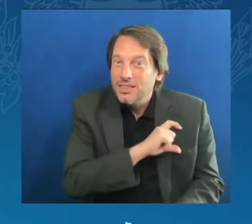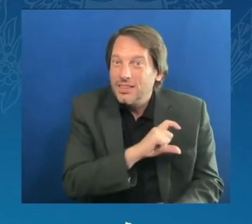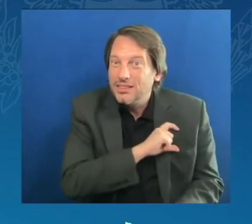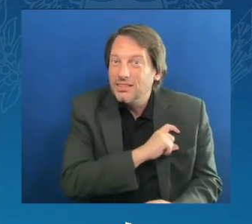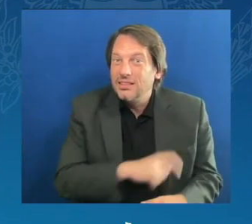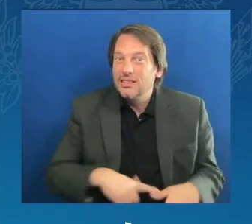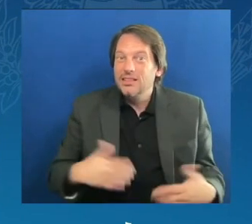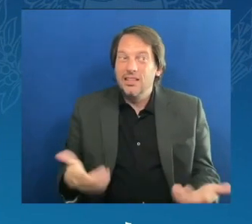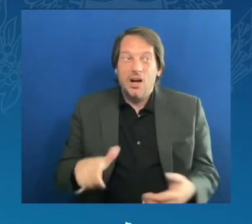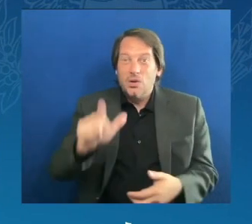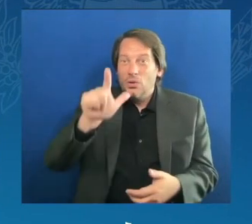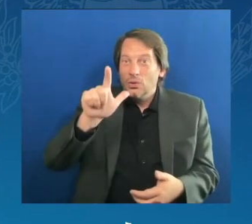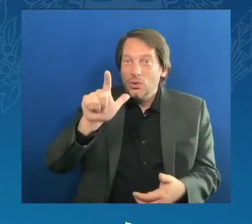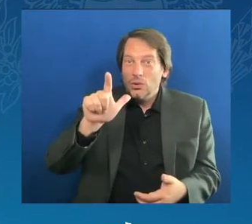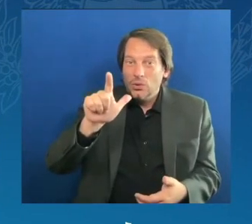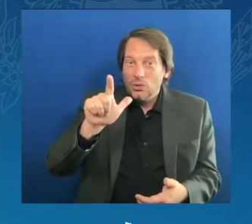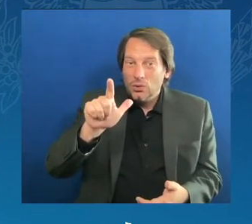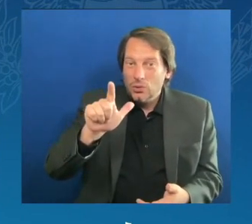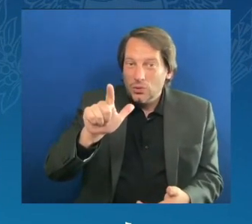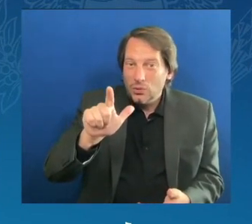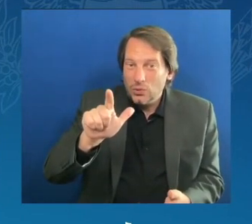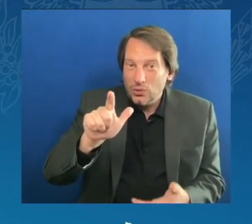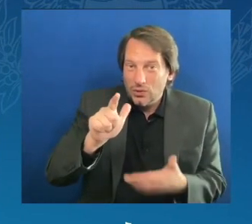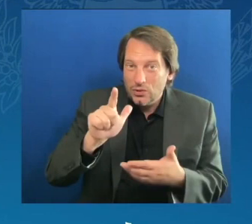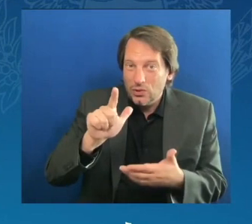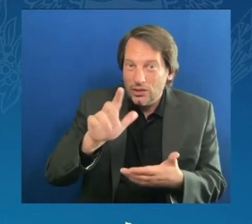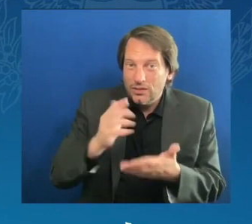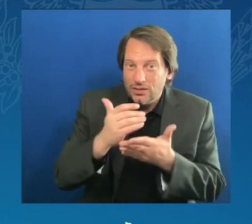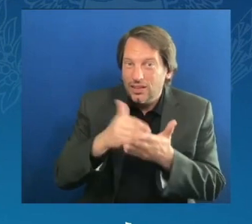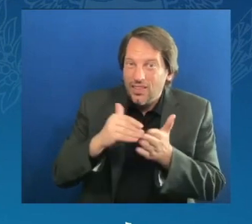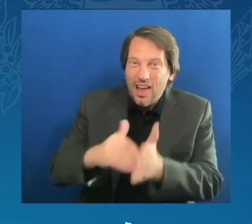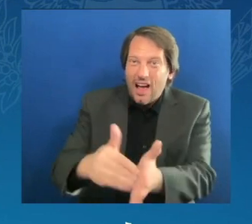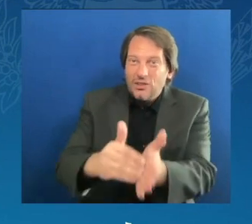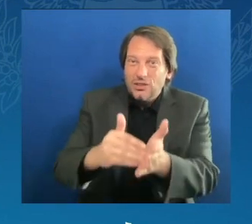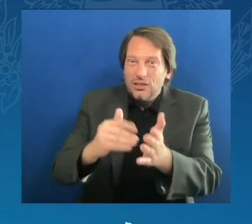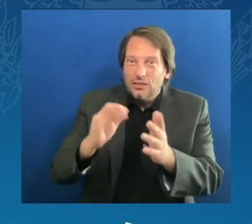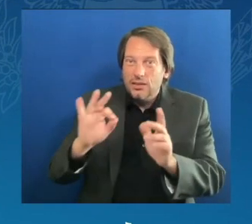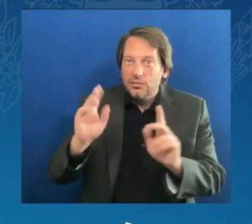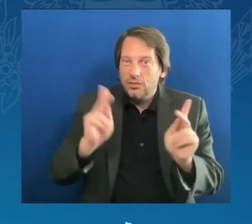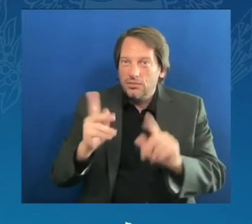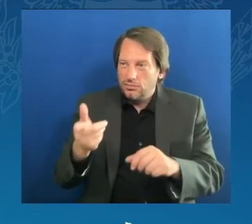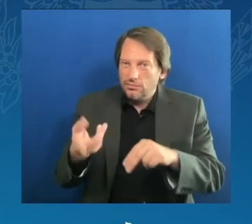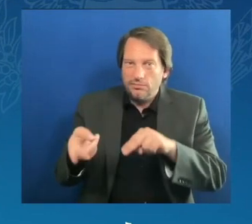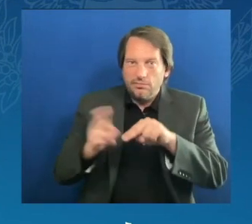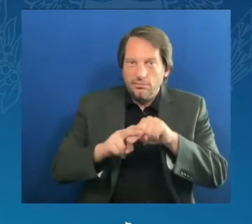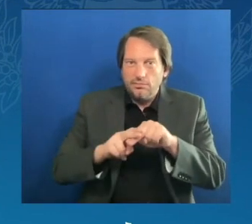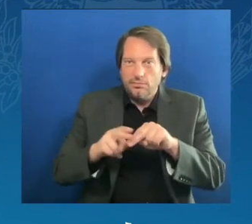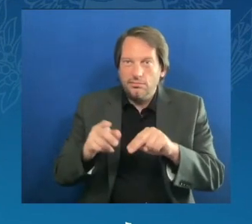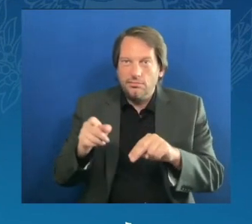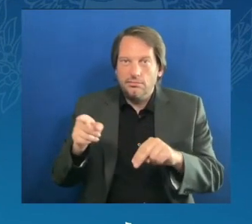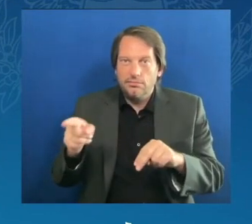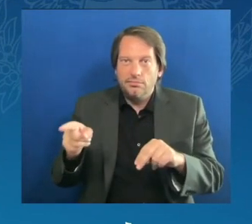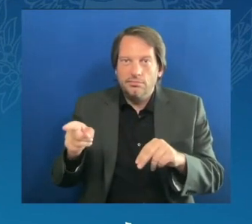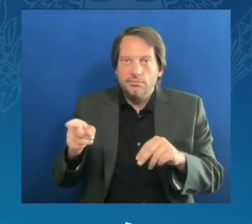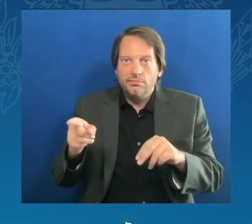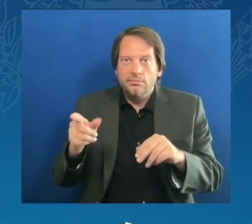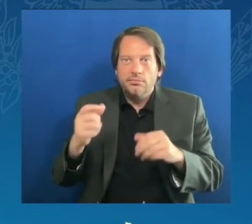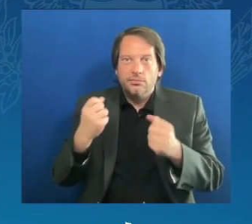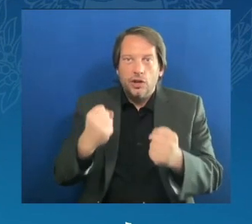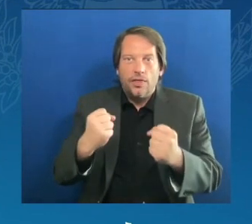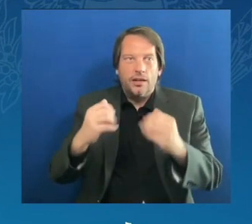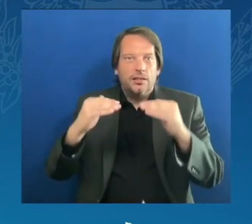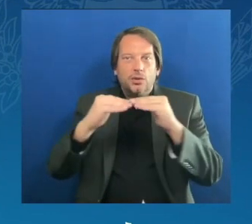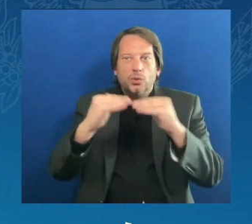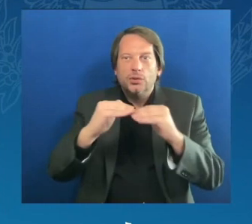And we have supported thousands of labor and human rights activists throughout the region. When I first started my work on